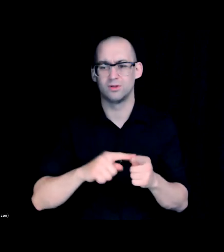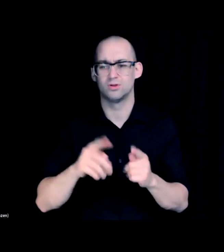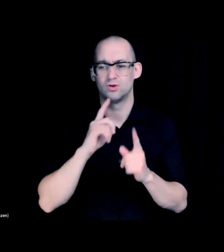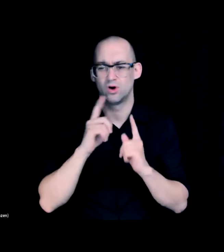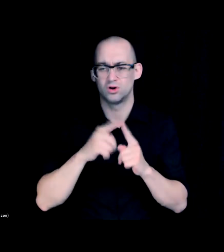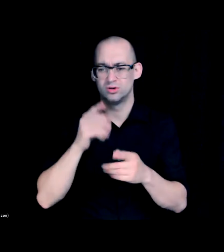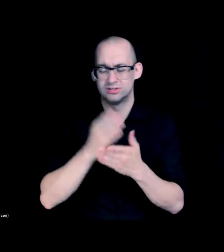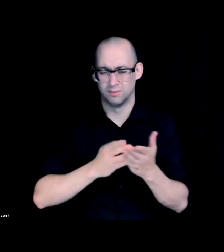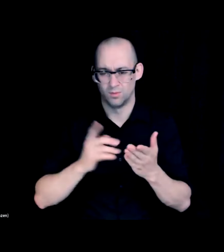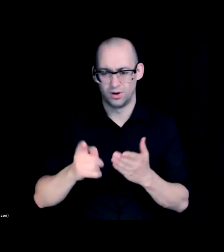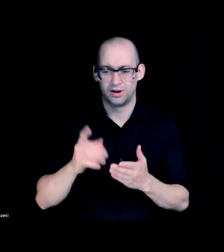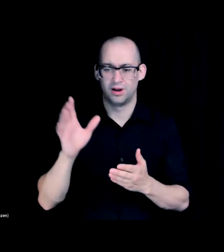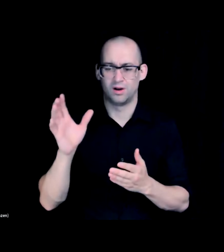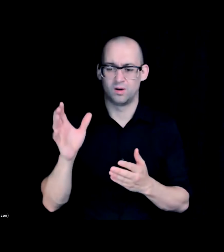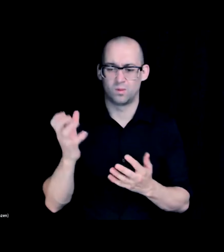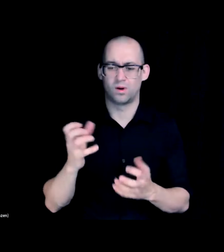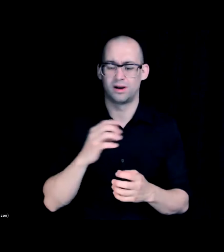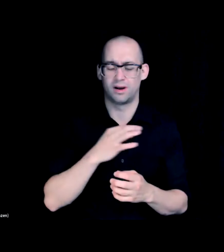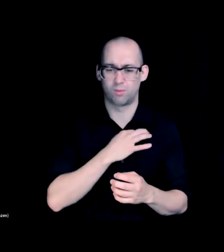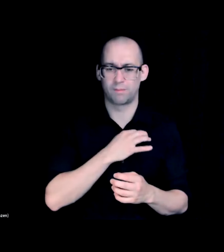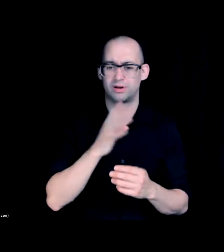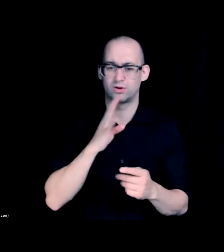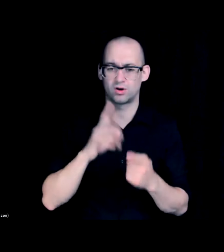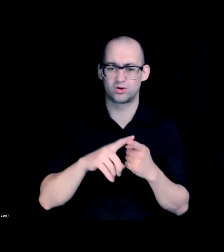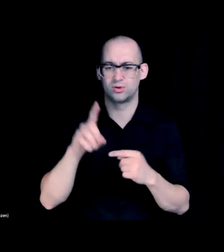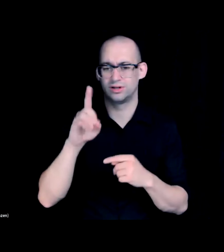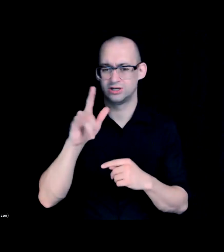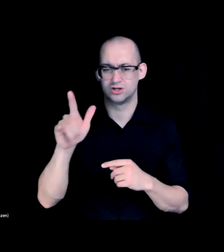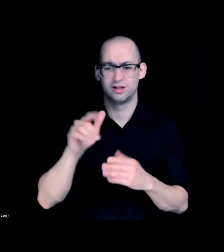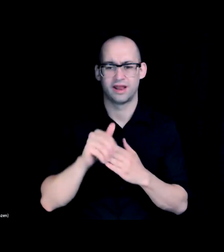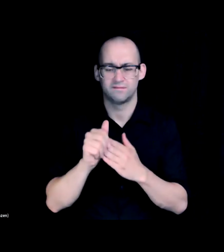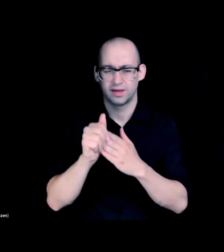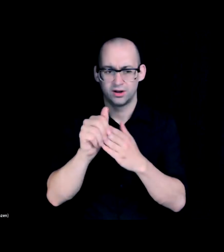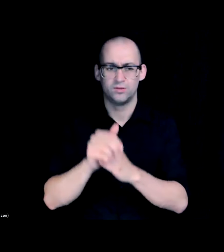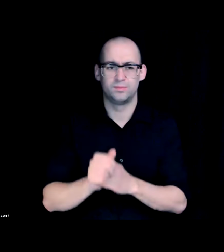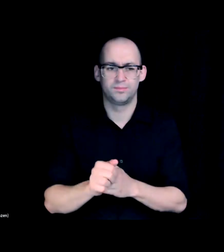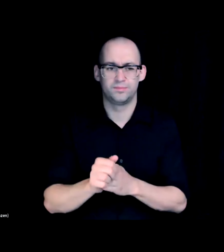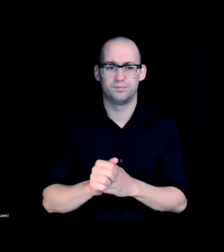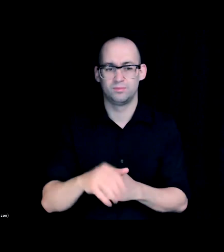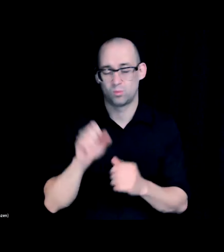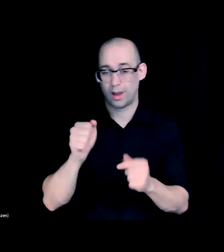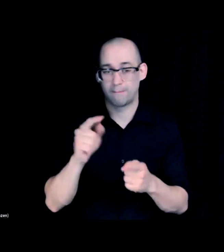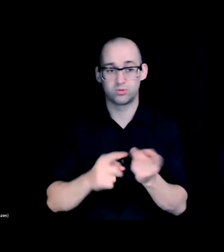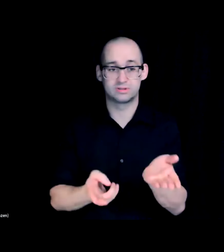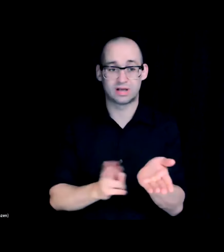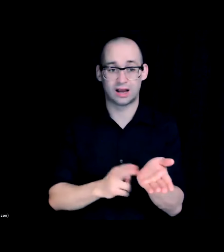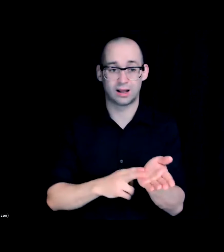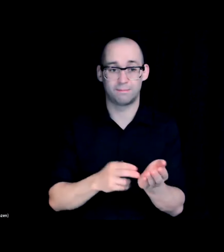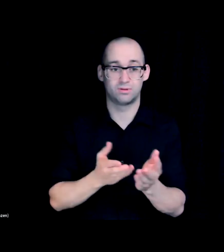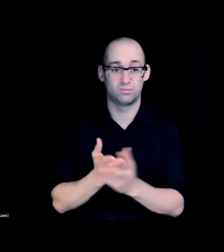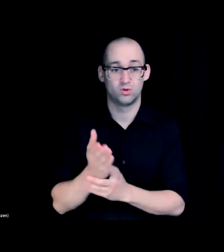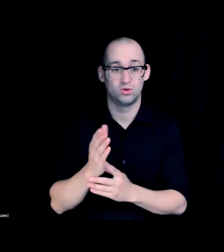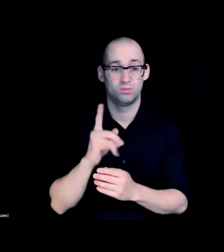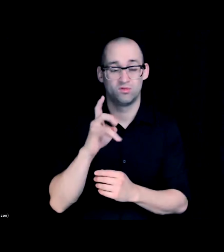make an appointment to talk with the digital navigator? Were you able to sign up for broadband from a broadband provider? Do you need help